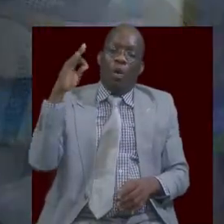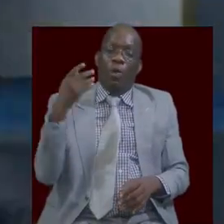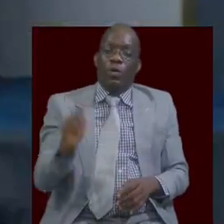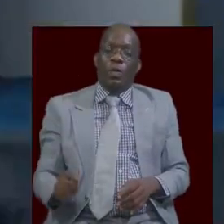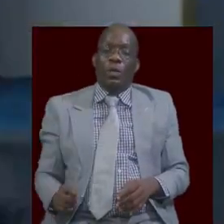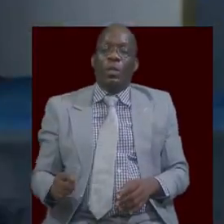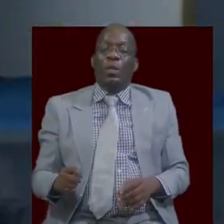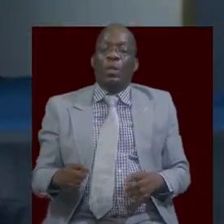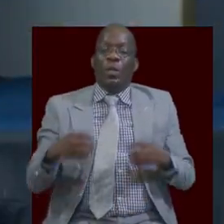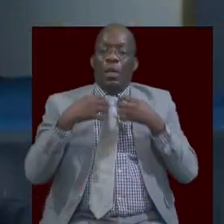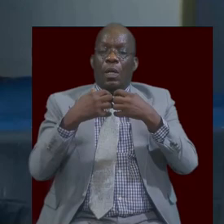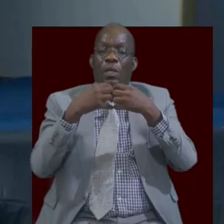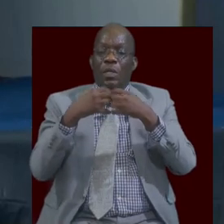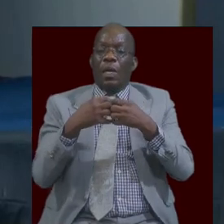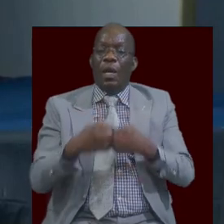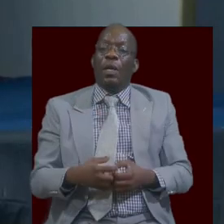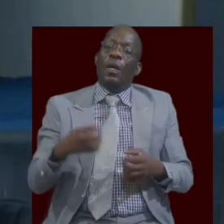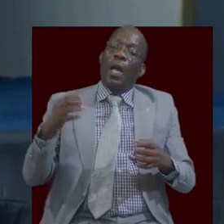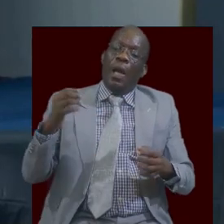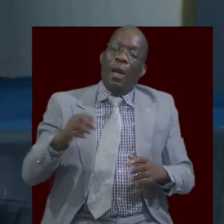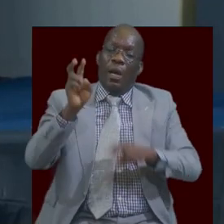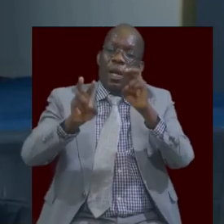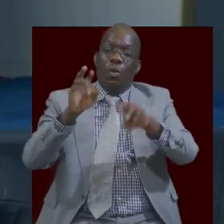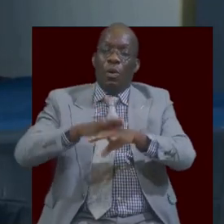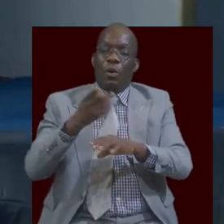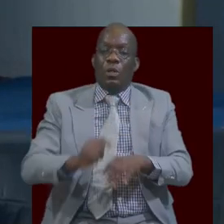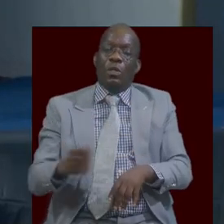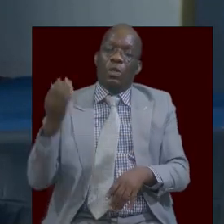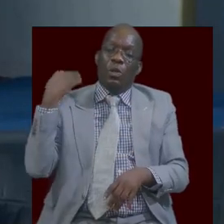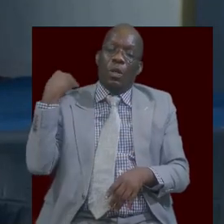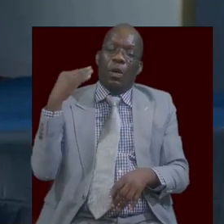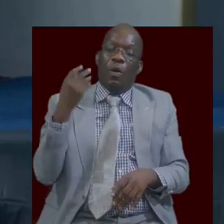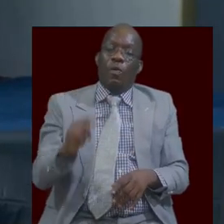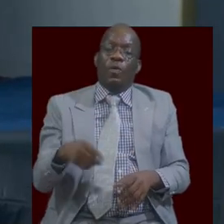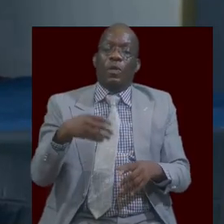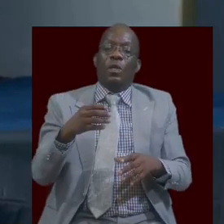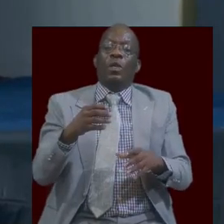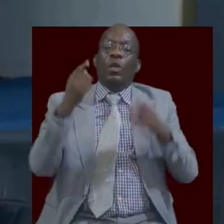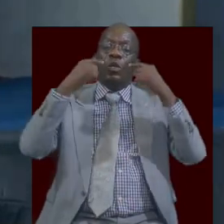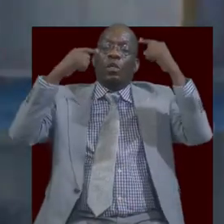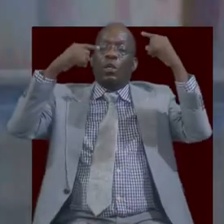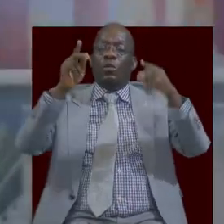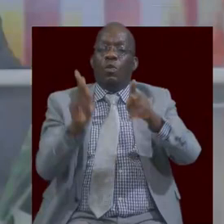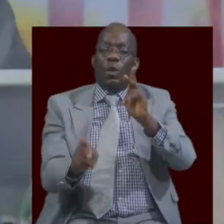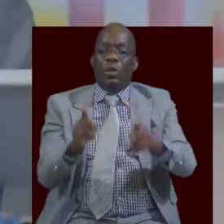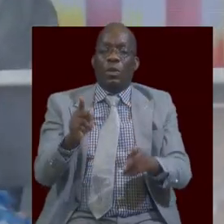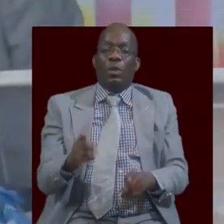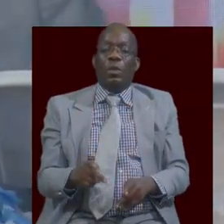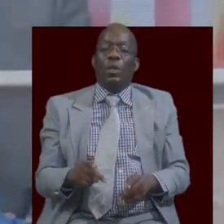engineer. And climb on the shoulder of the achievers before you. Read their